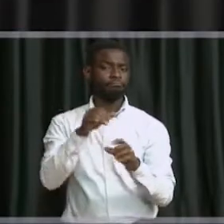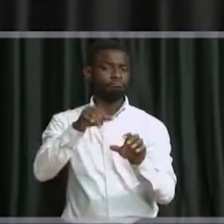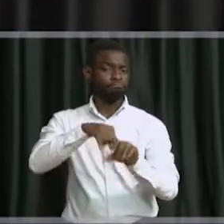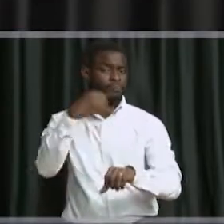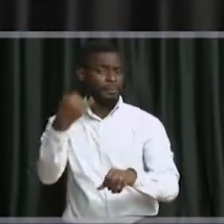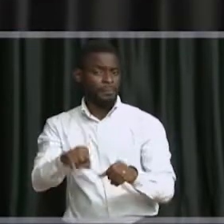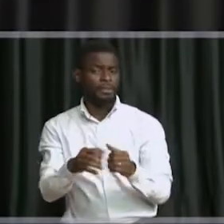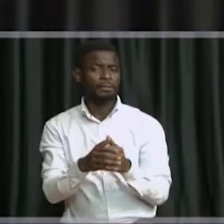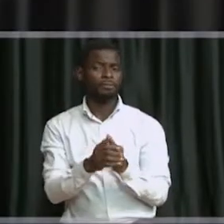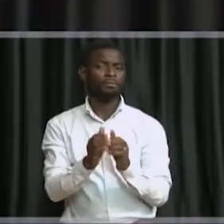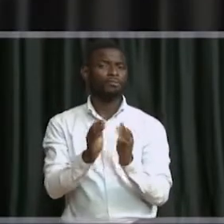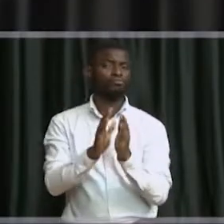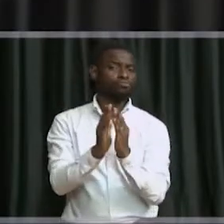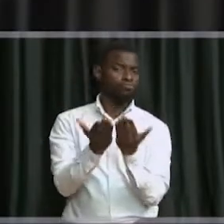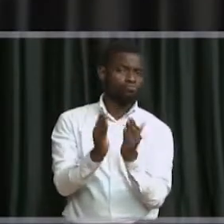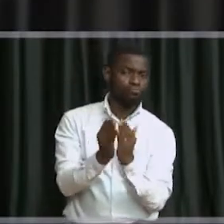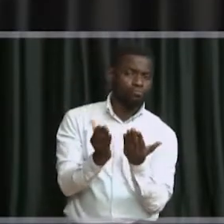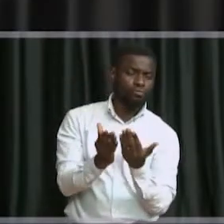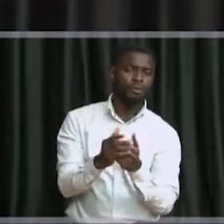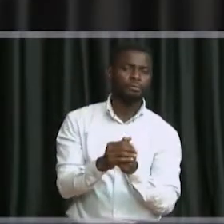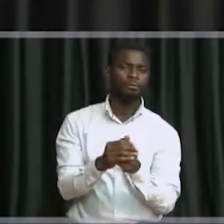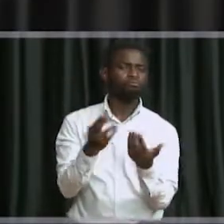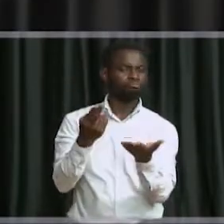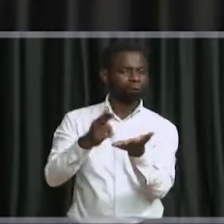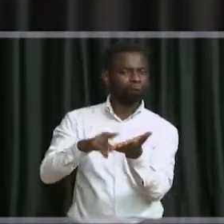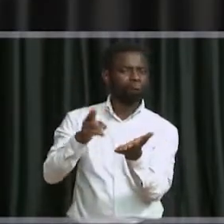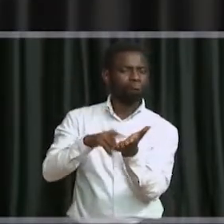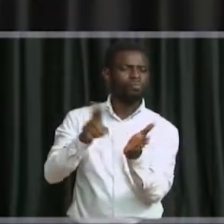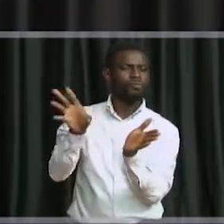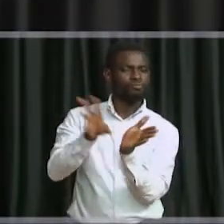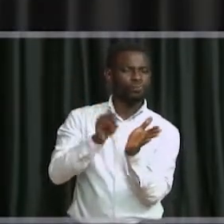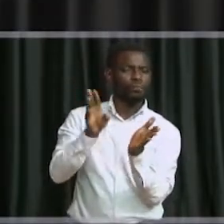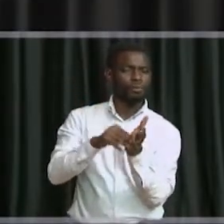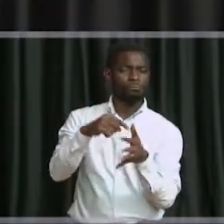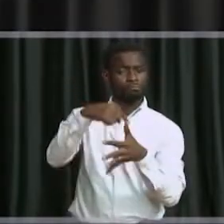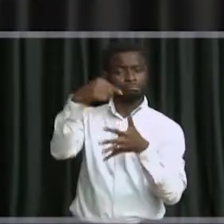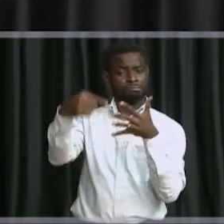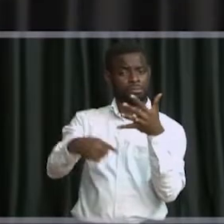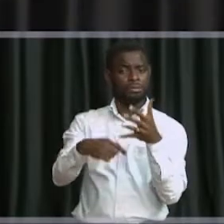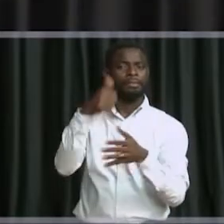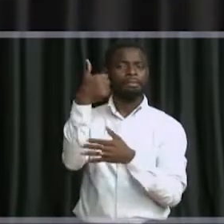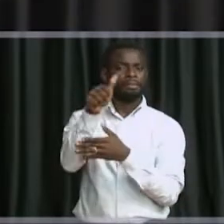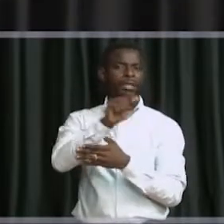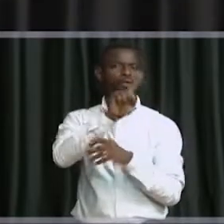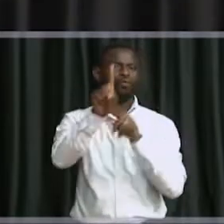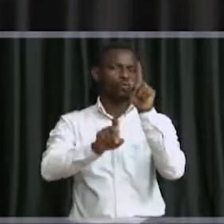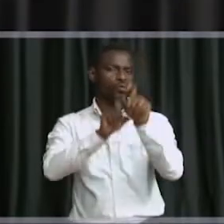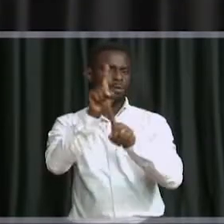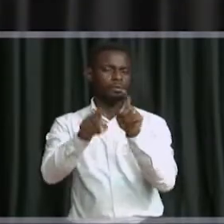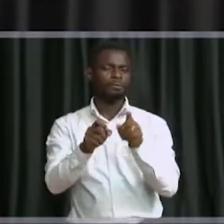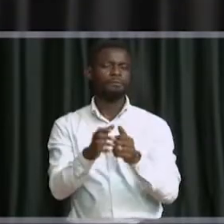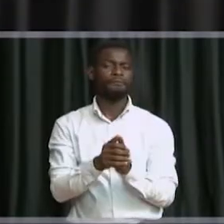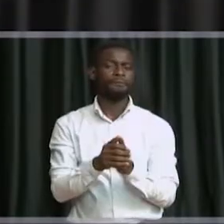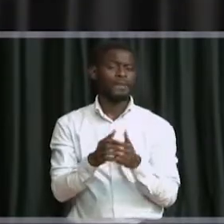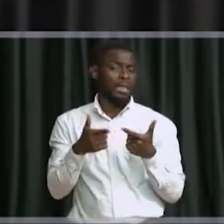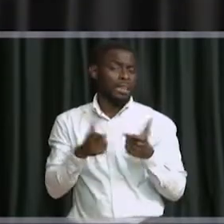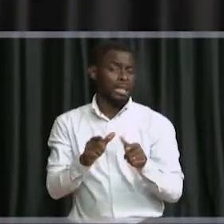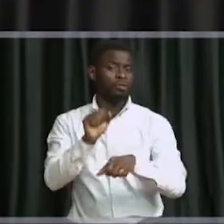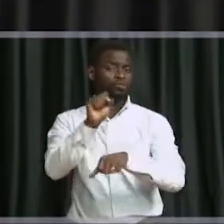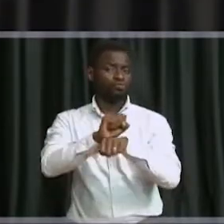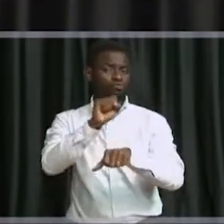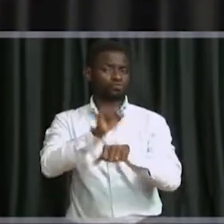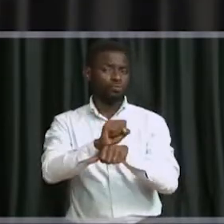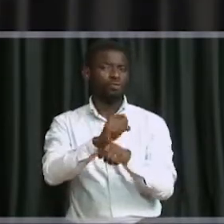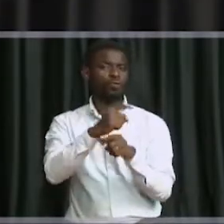senio ene daano na fawu no book na churon simbisa edui na yemfanye jumaa